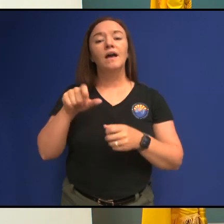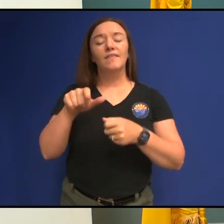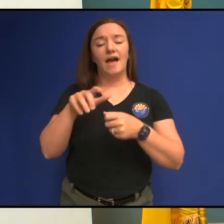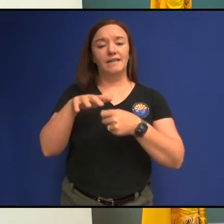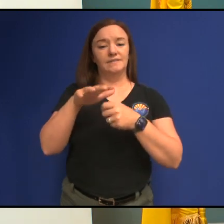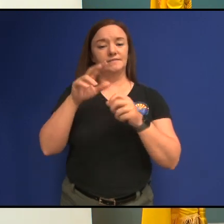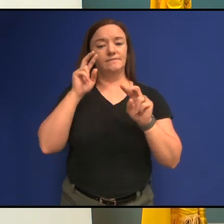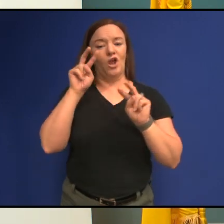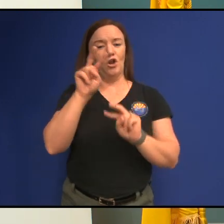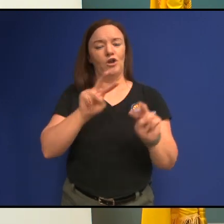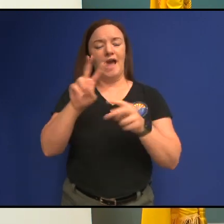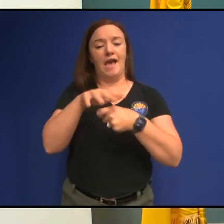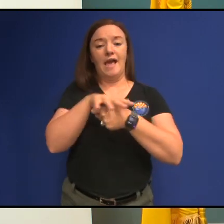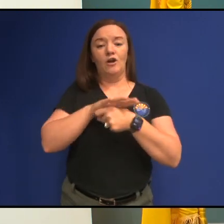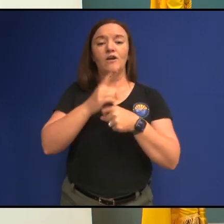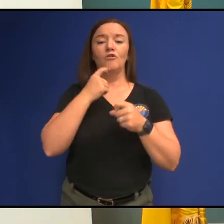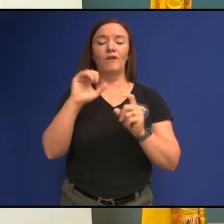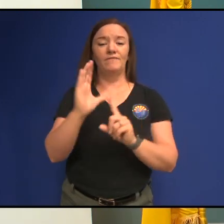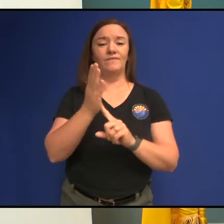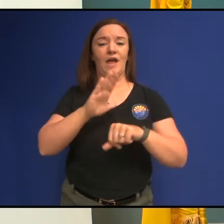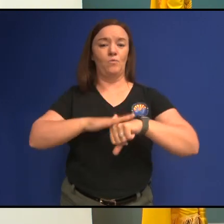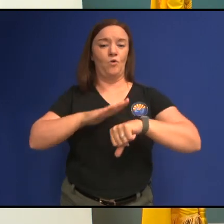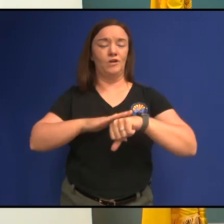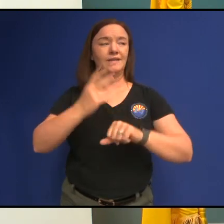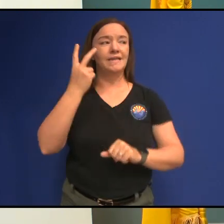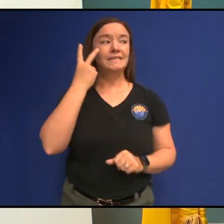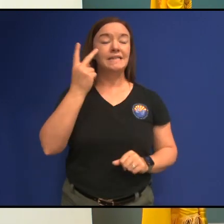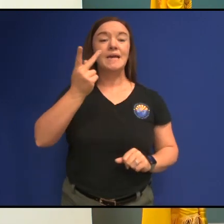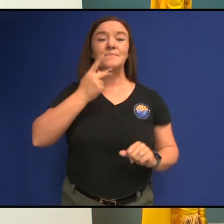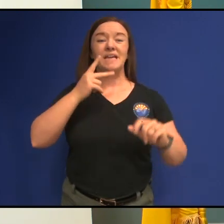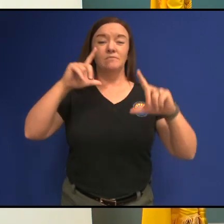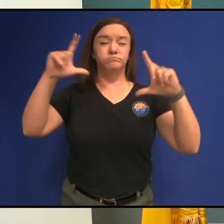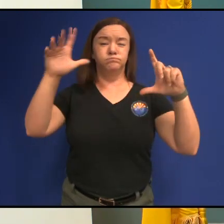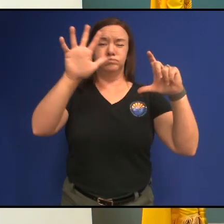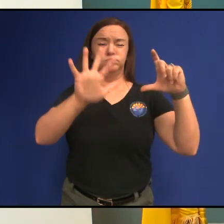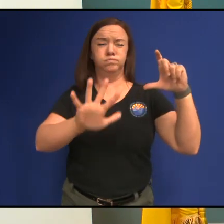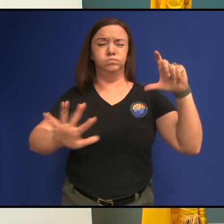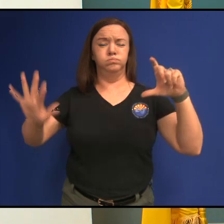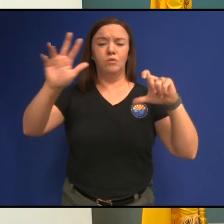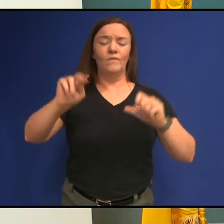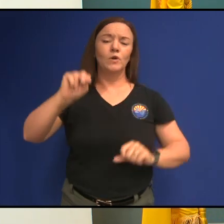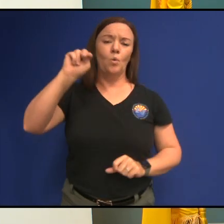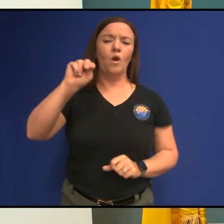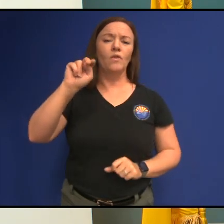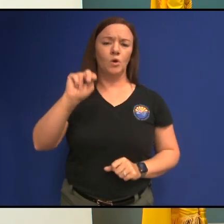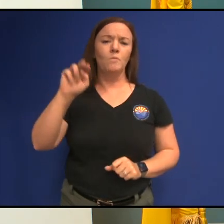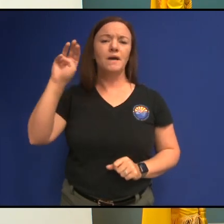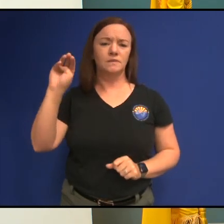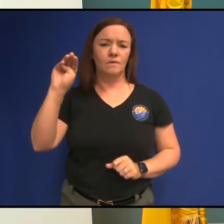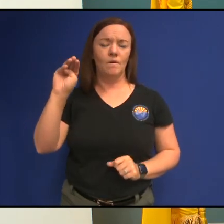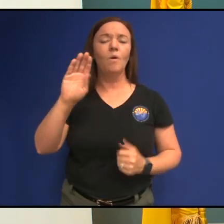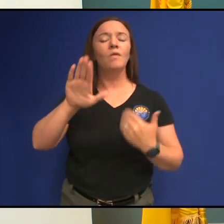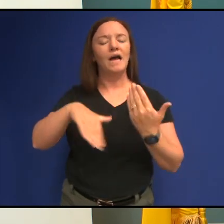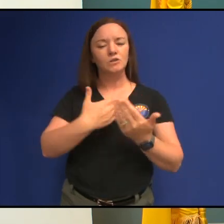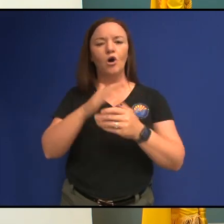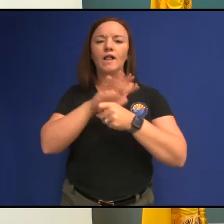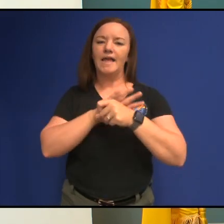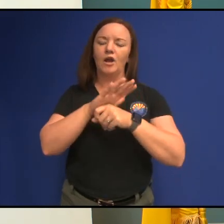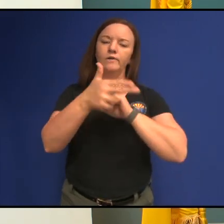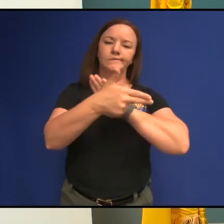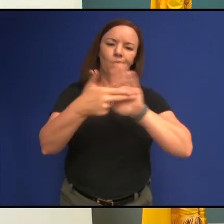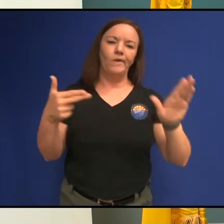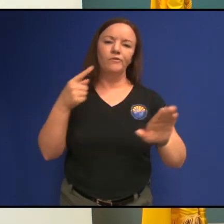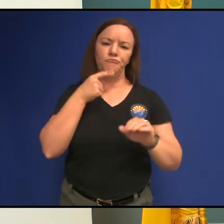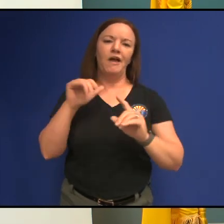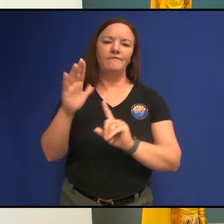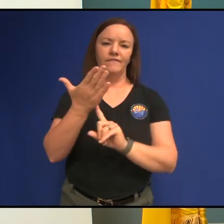in New Mexico, and you see this large area of pink all across northern New Mexico. Those are all red flag warnings. Most